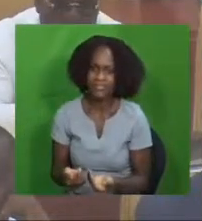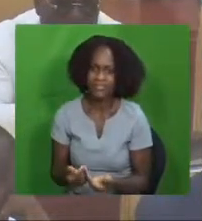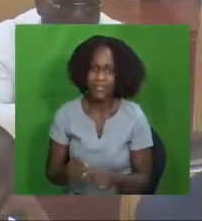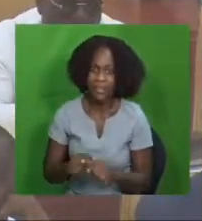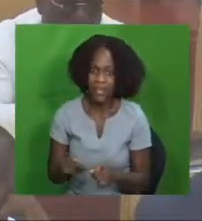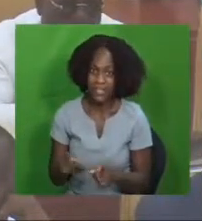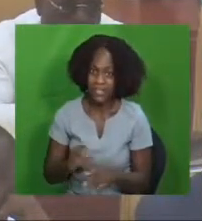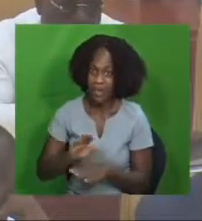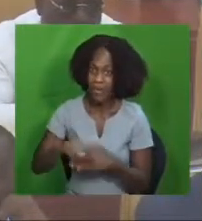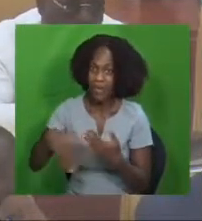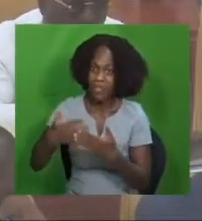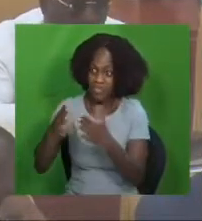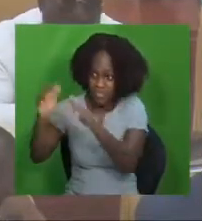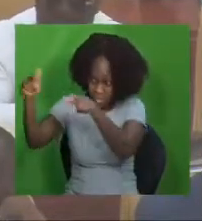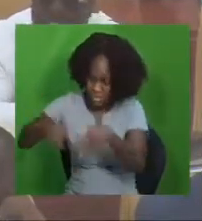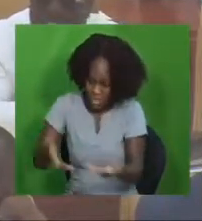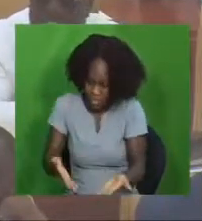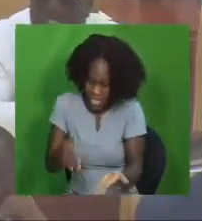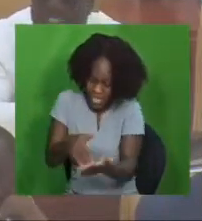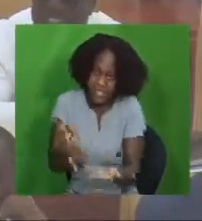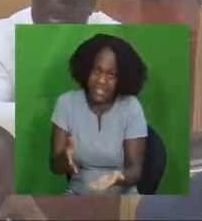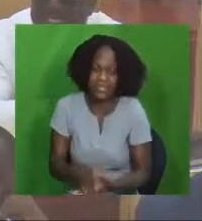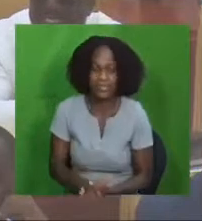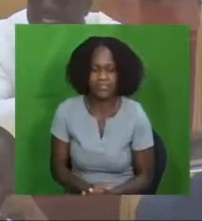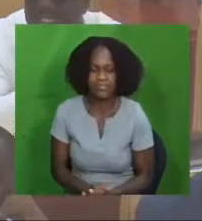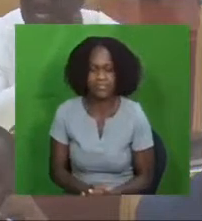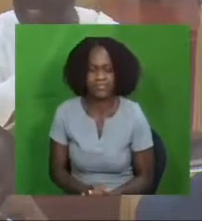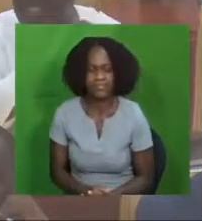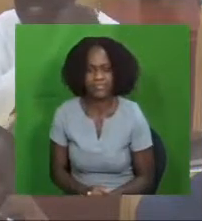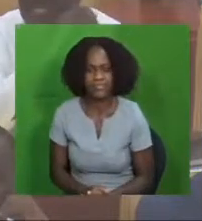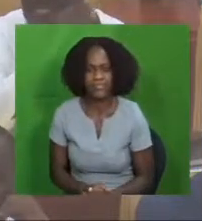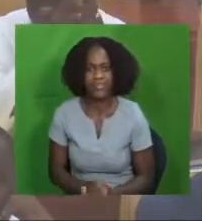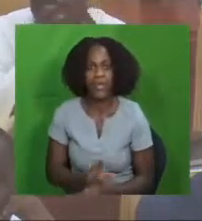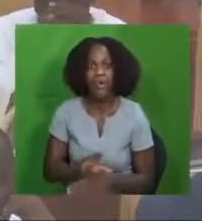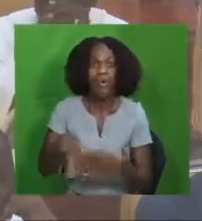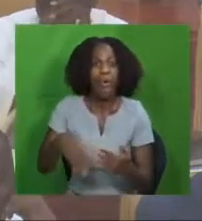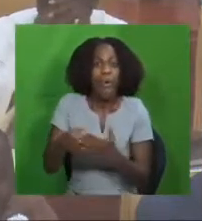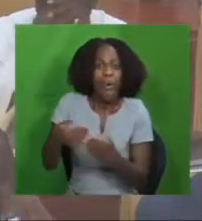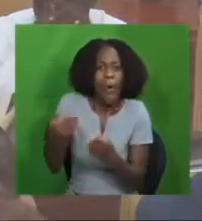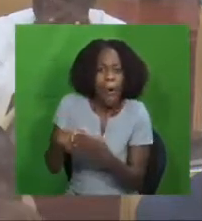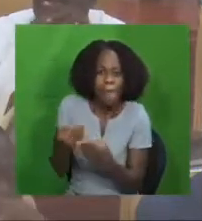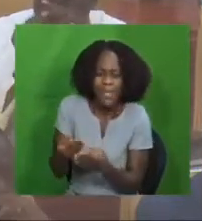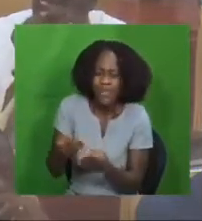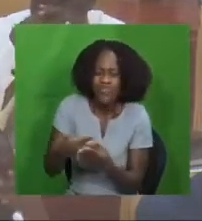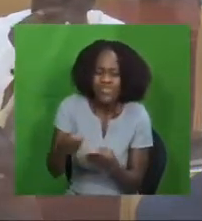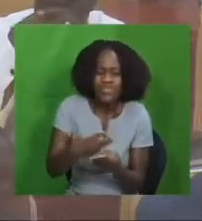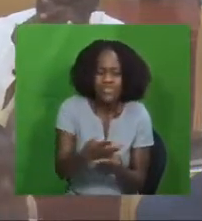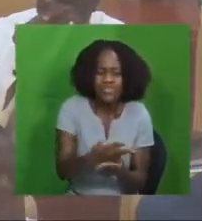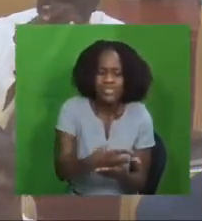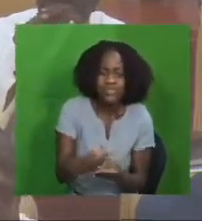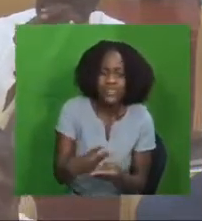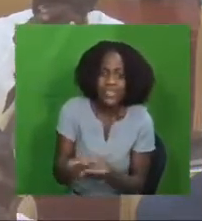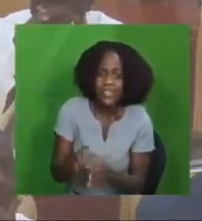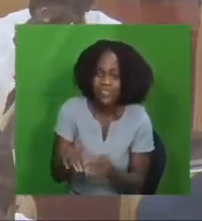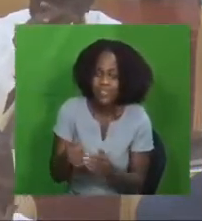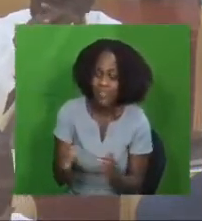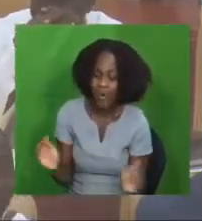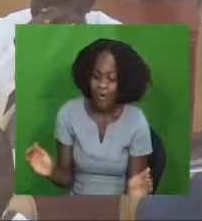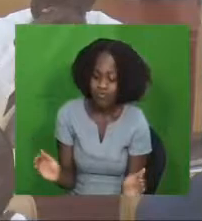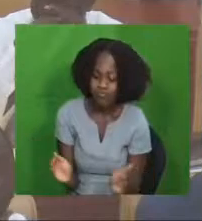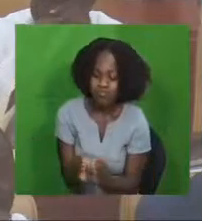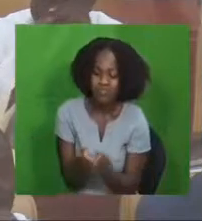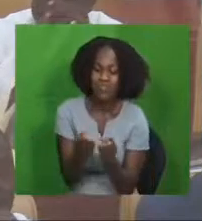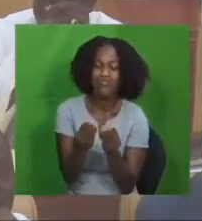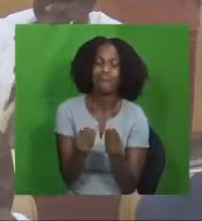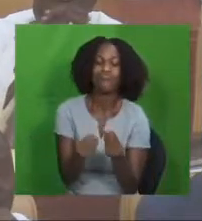home is. Mr. Speaker, all the money that were wasted, if they were pulled together, would have solved the problem better